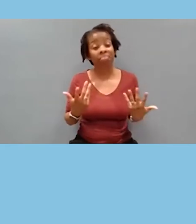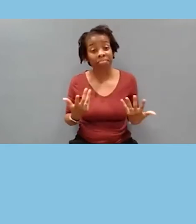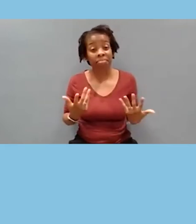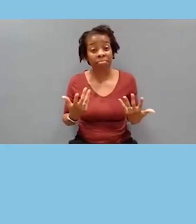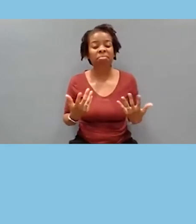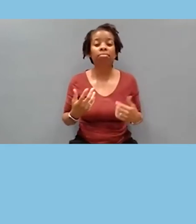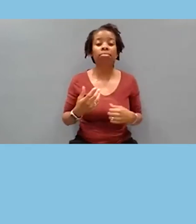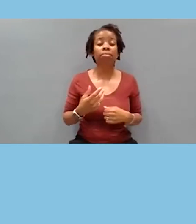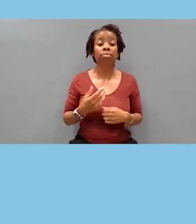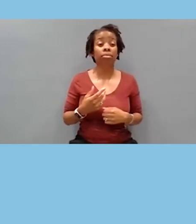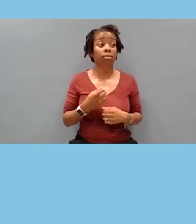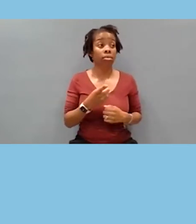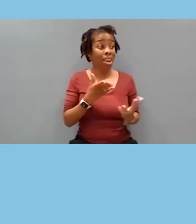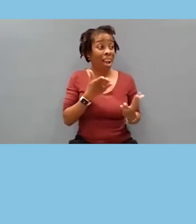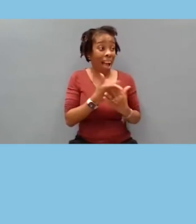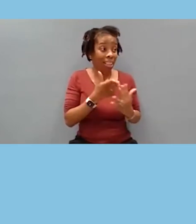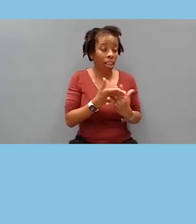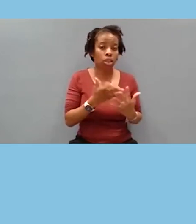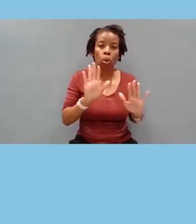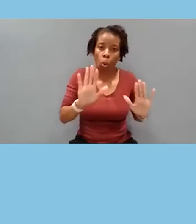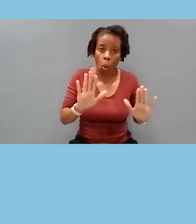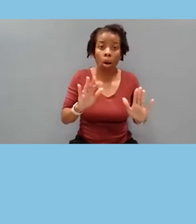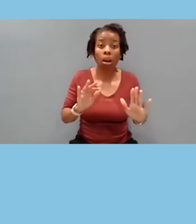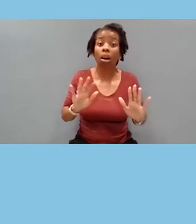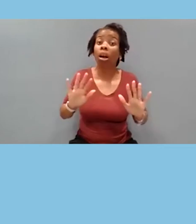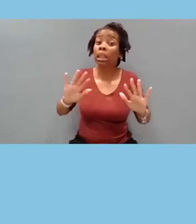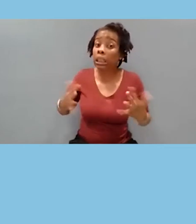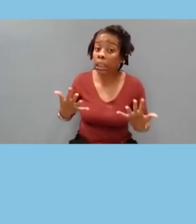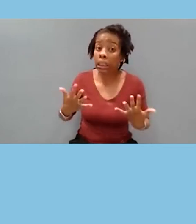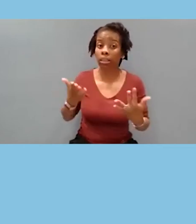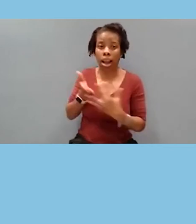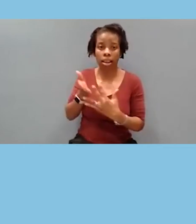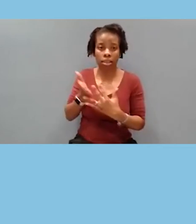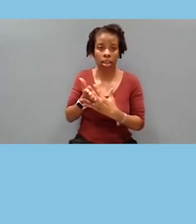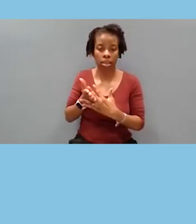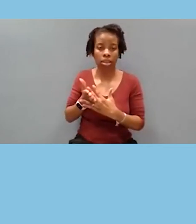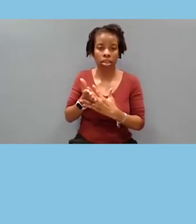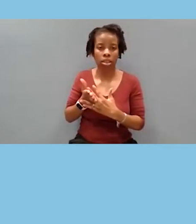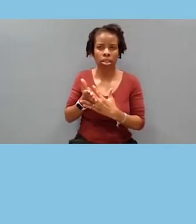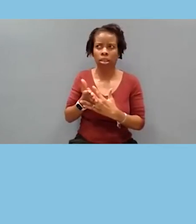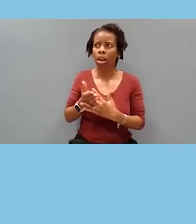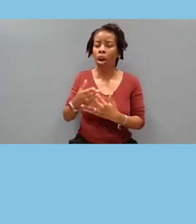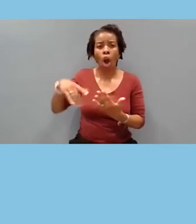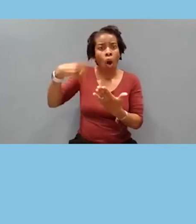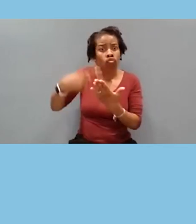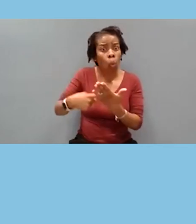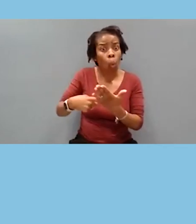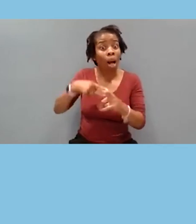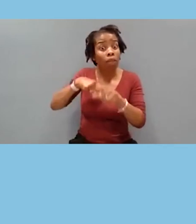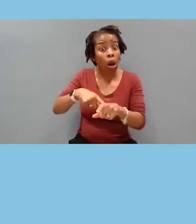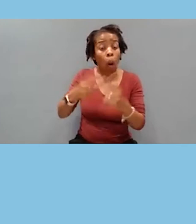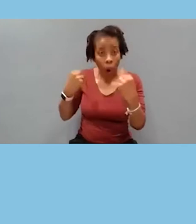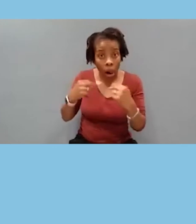lack of access is, it must be more than a task or a rule or a new